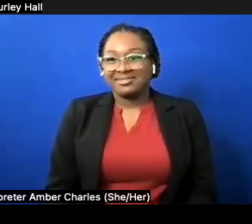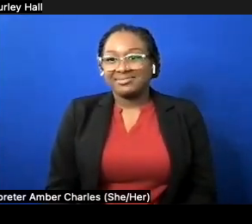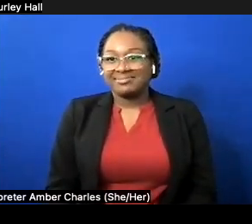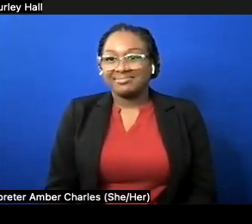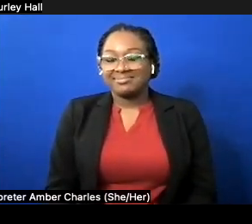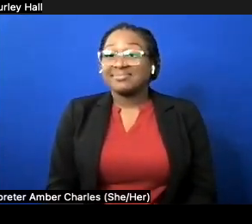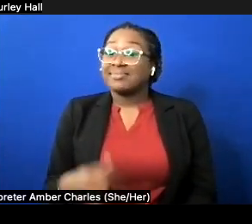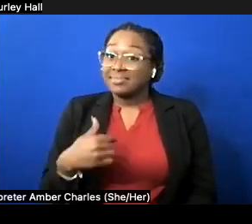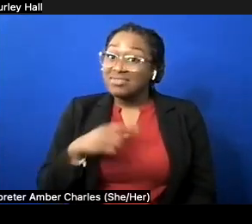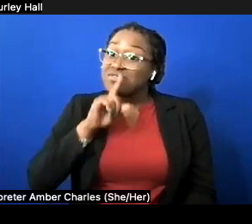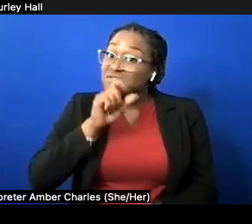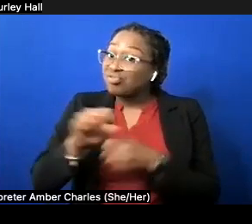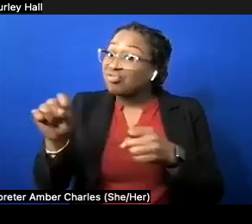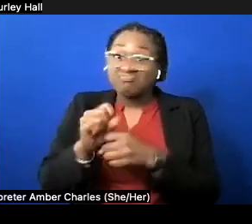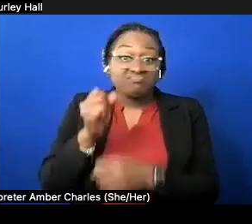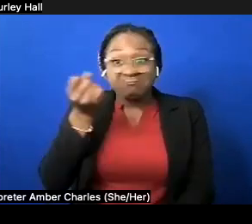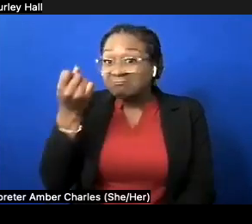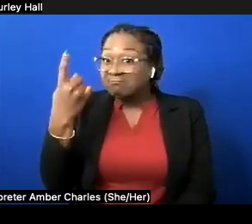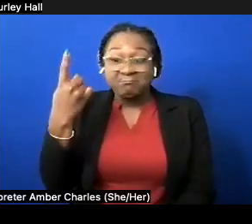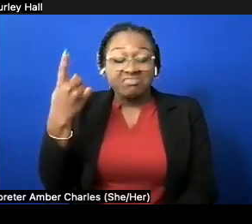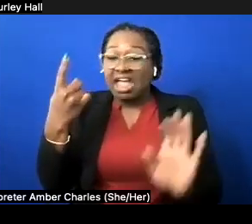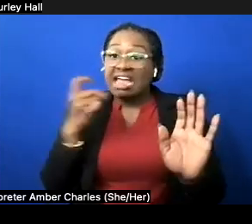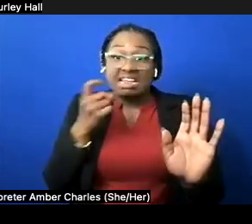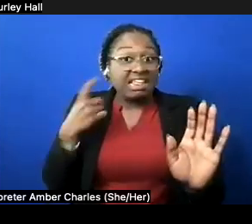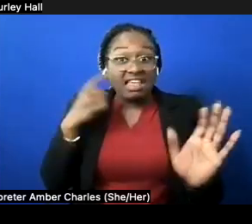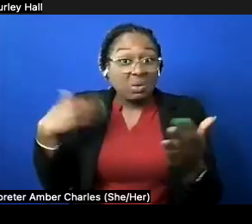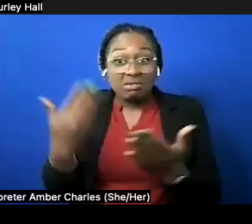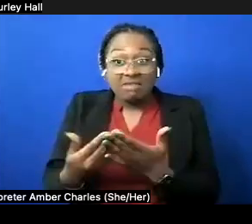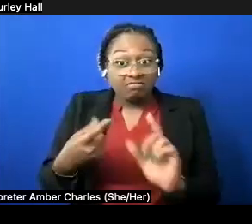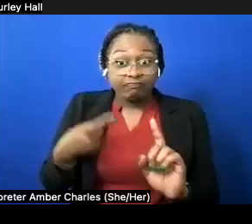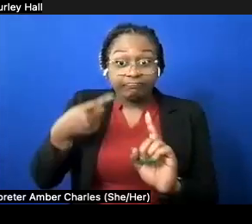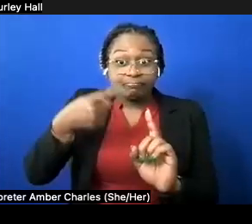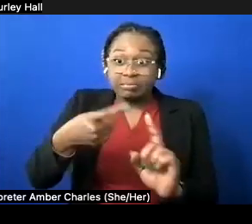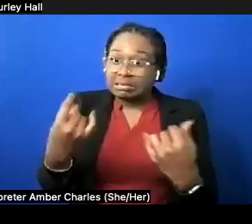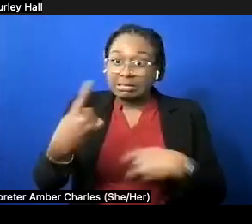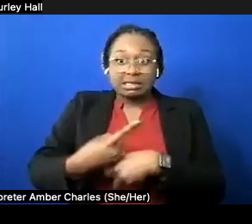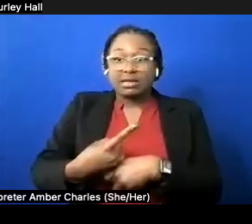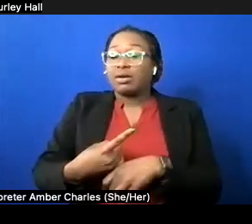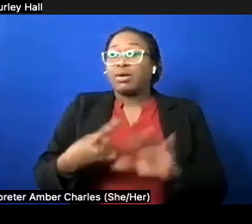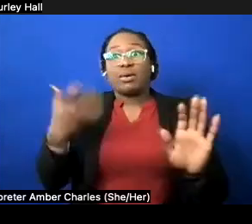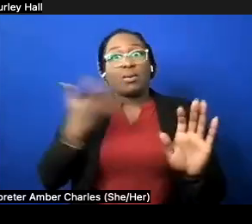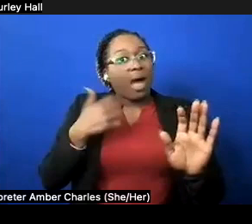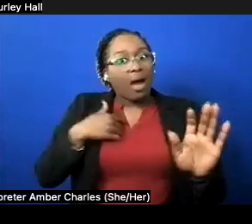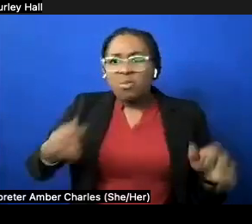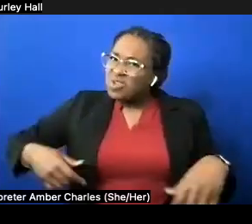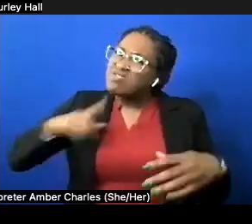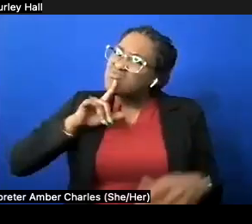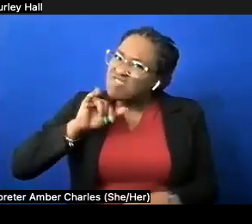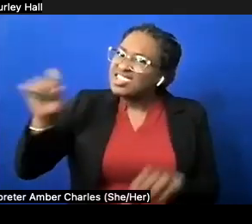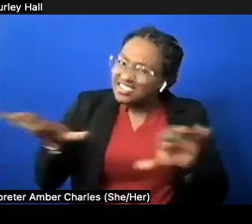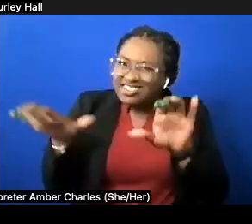I truly did not think that I would get here. And so, yeah, we fucking did it. Yeah.